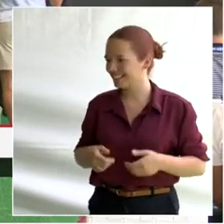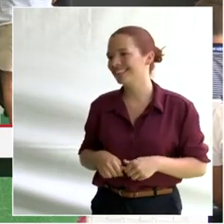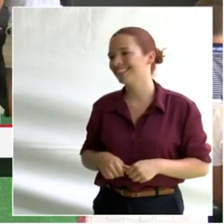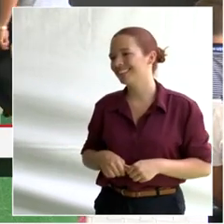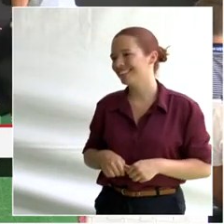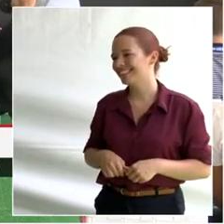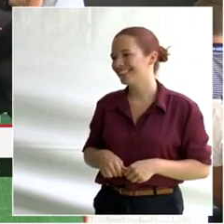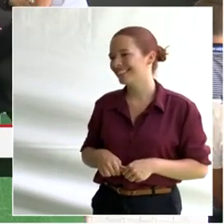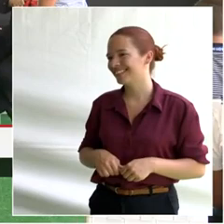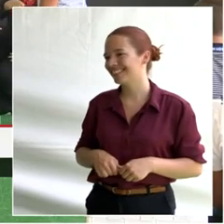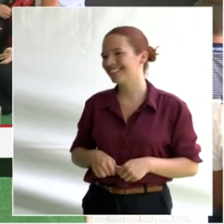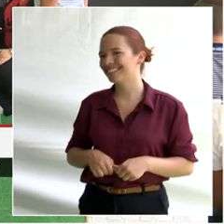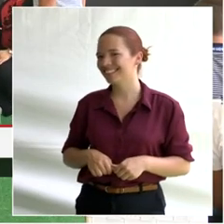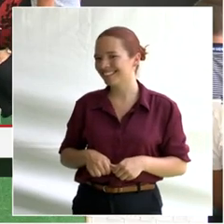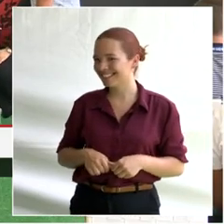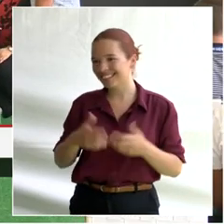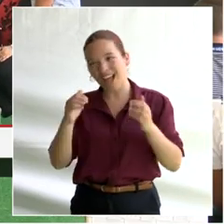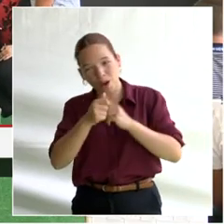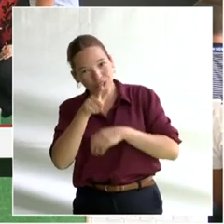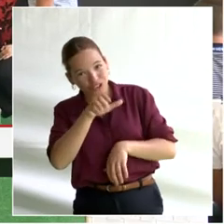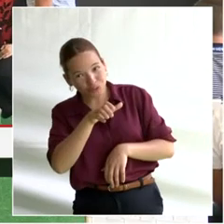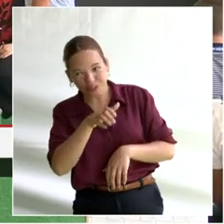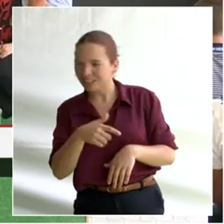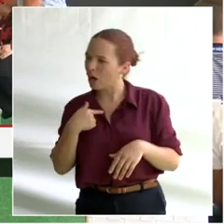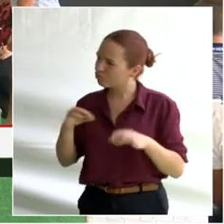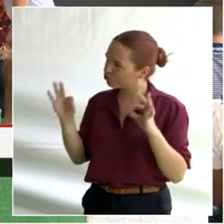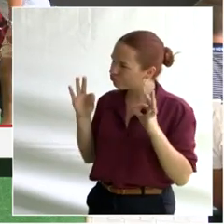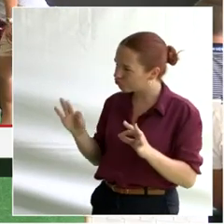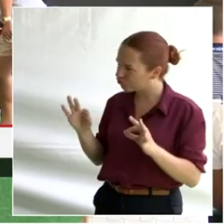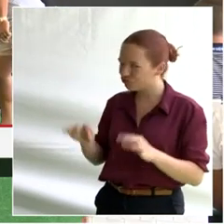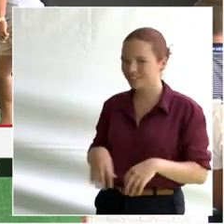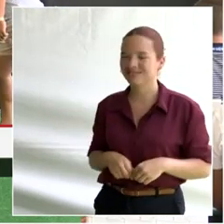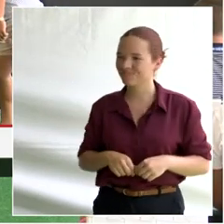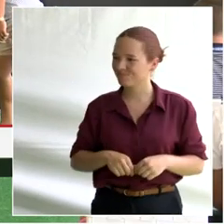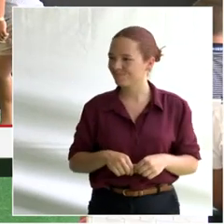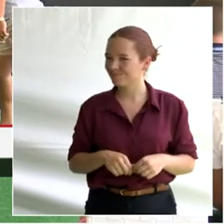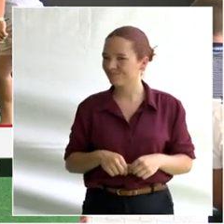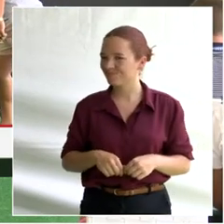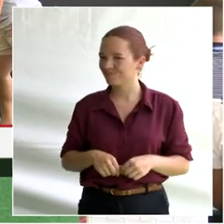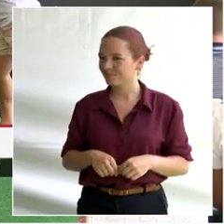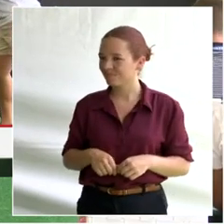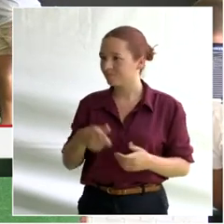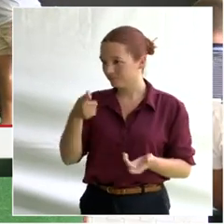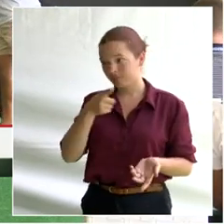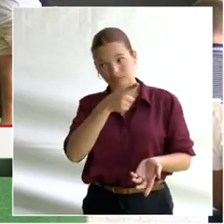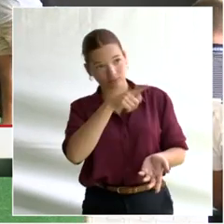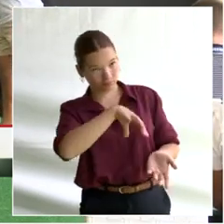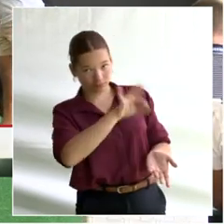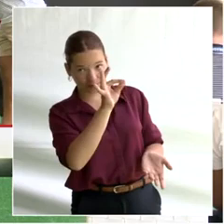Hello, how are you? Nice to meet you. So can you please pick up one and show it to the crowd?